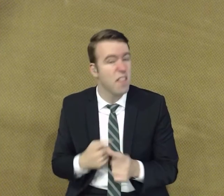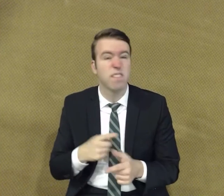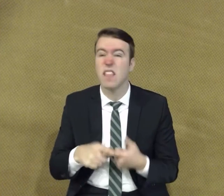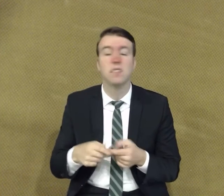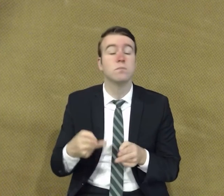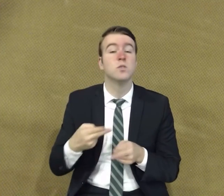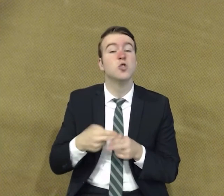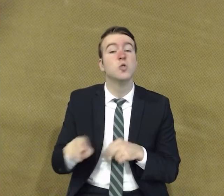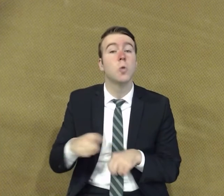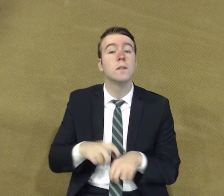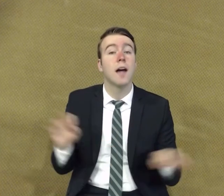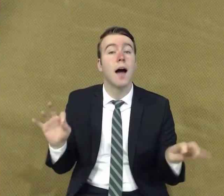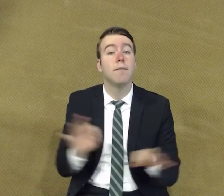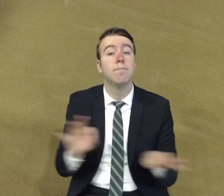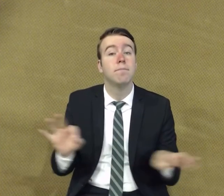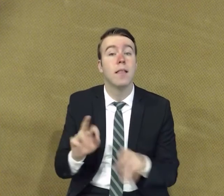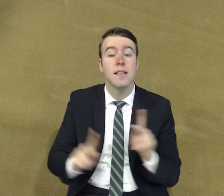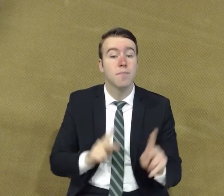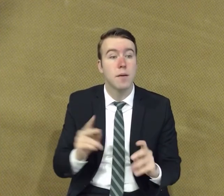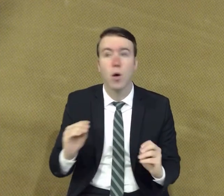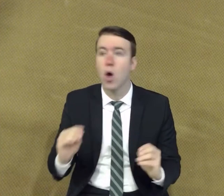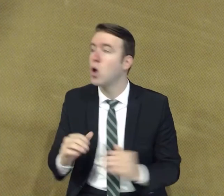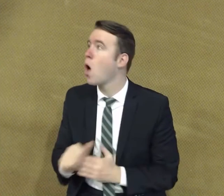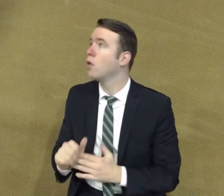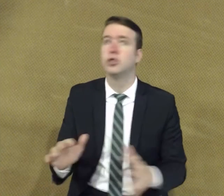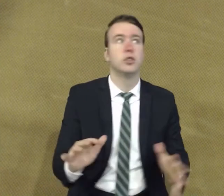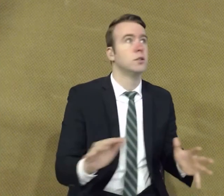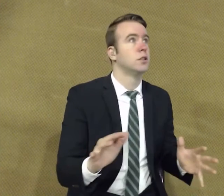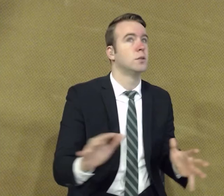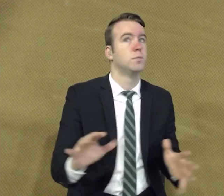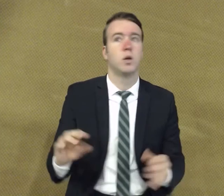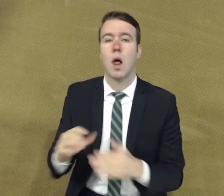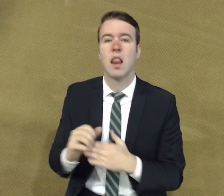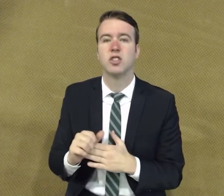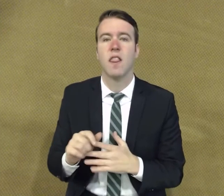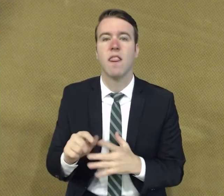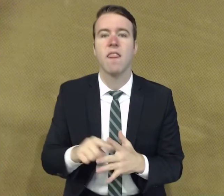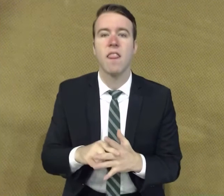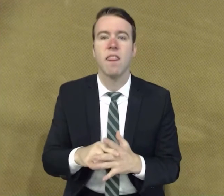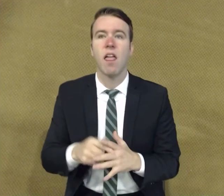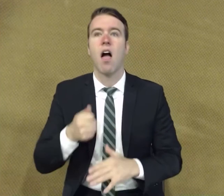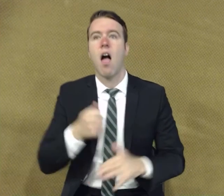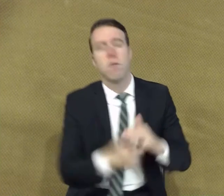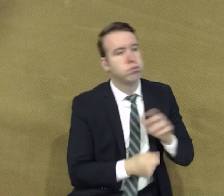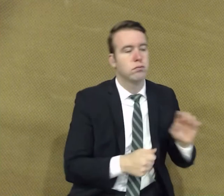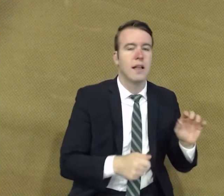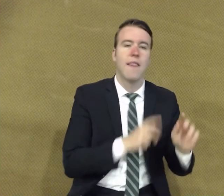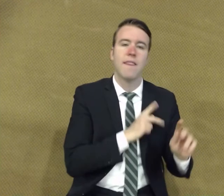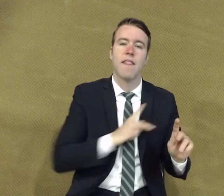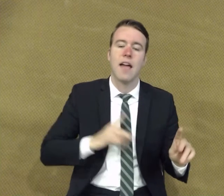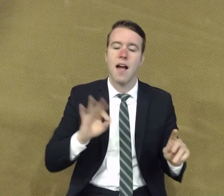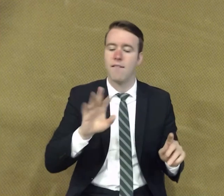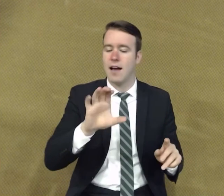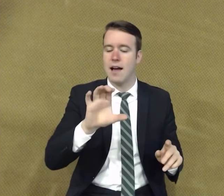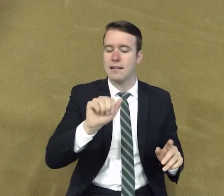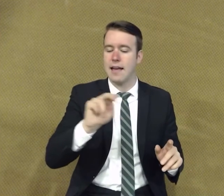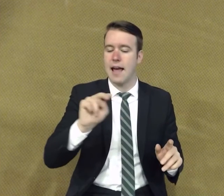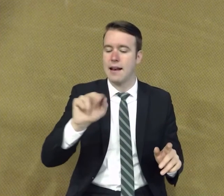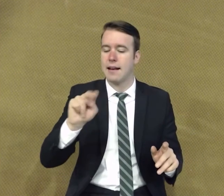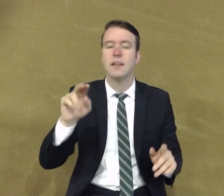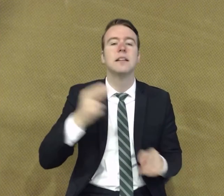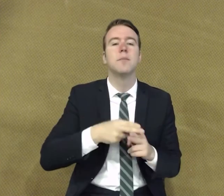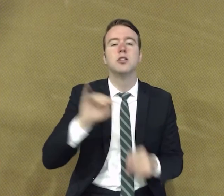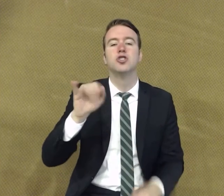was just a short time until the people, without leadership, fell under Jabin, the king of Canaan, and he